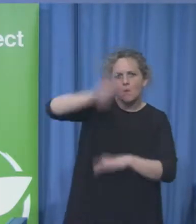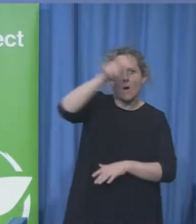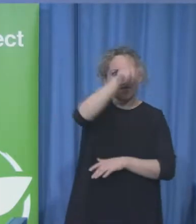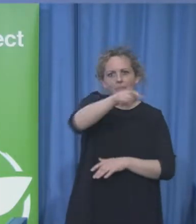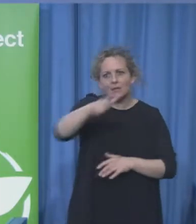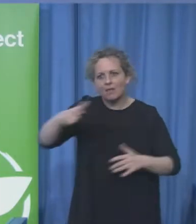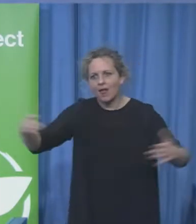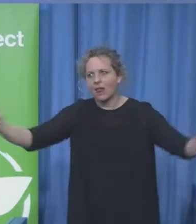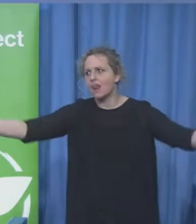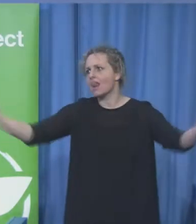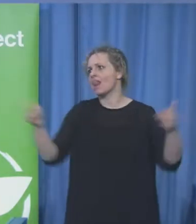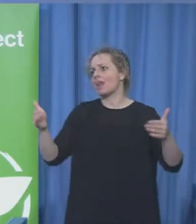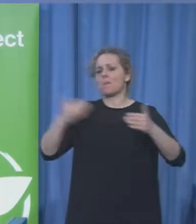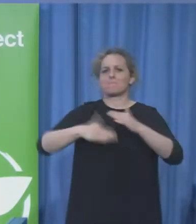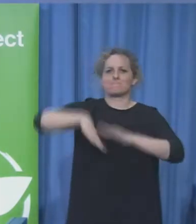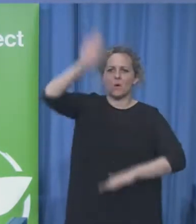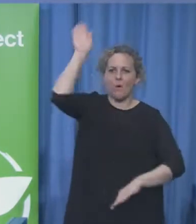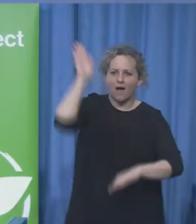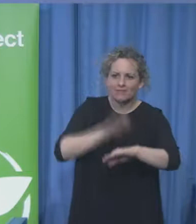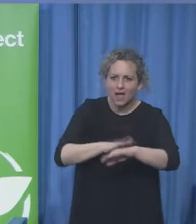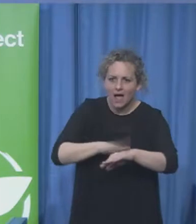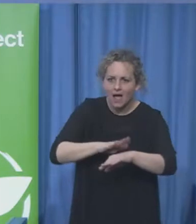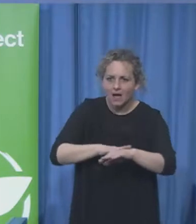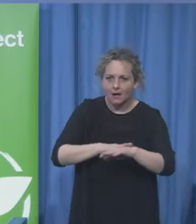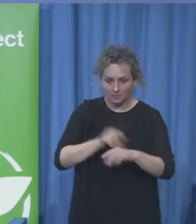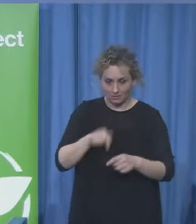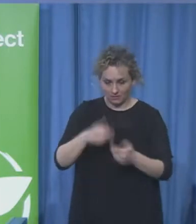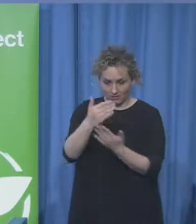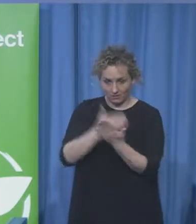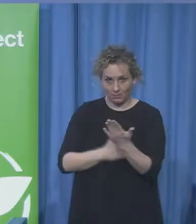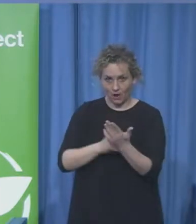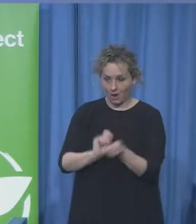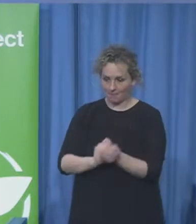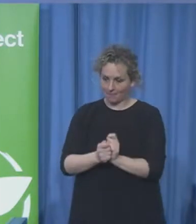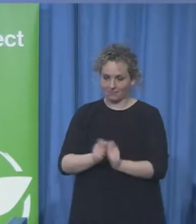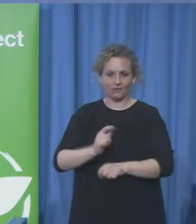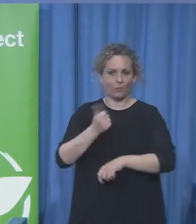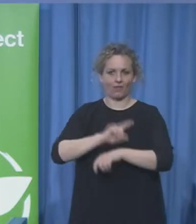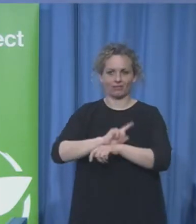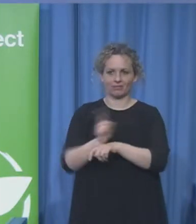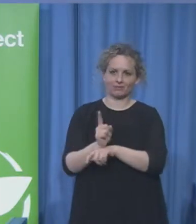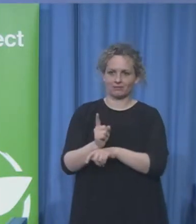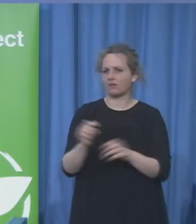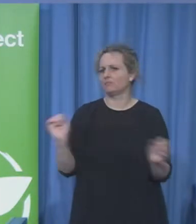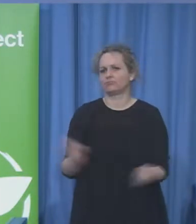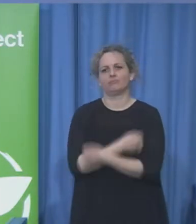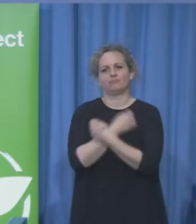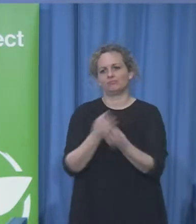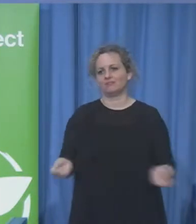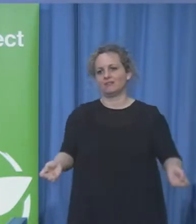a chance to create the future we want to live in. Thank you very much.